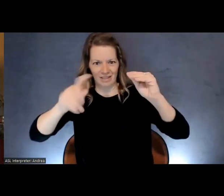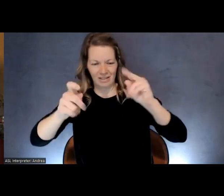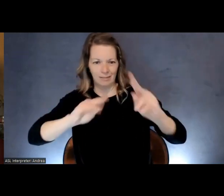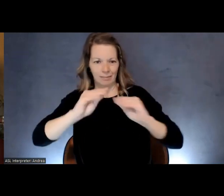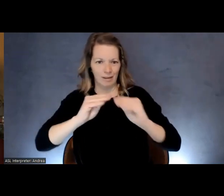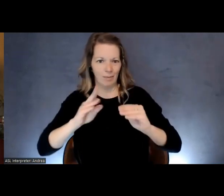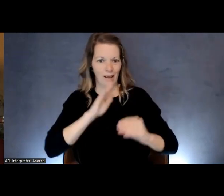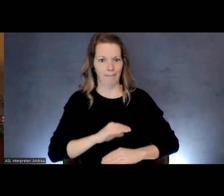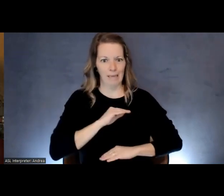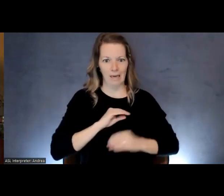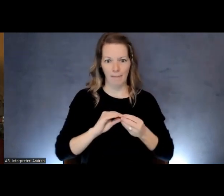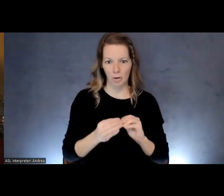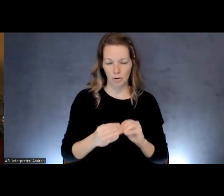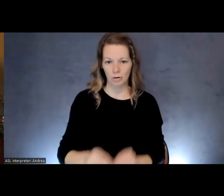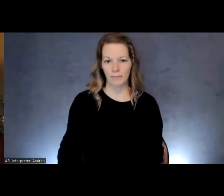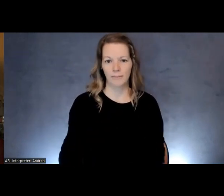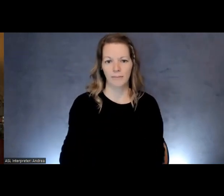numbers. Woo.